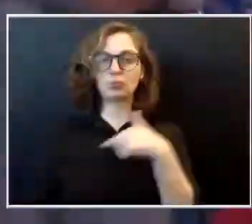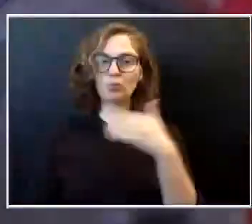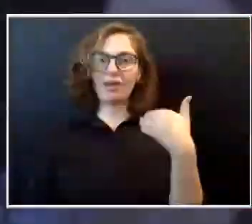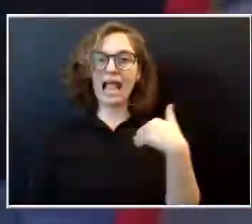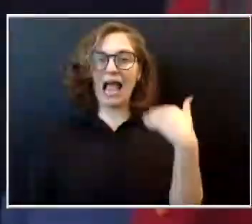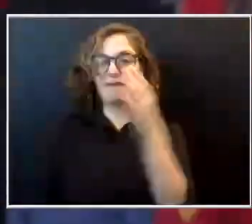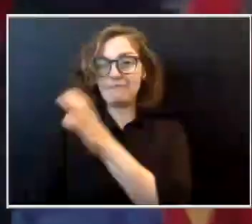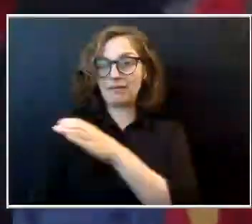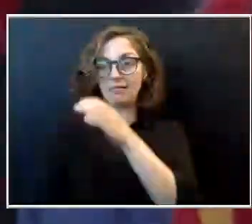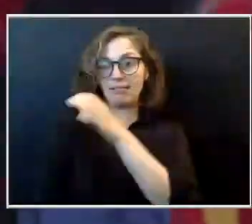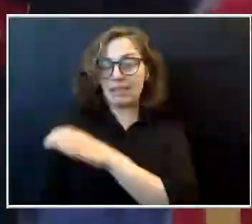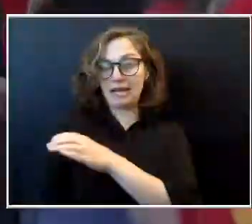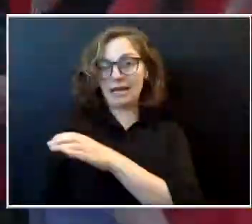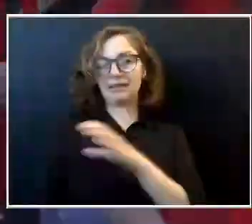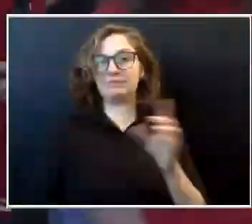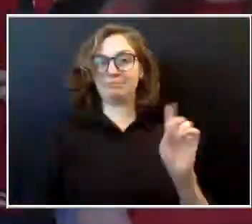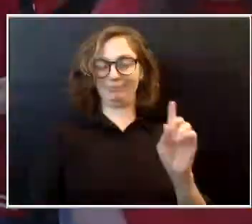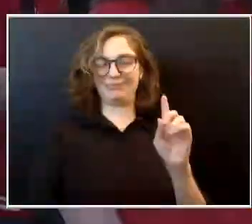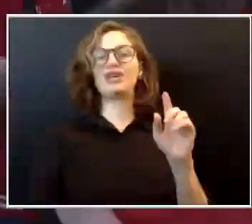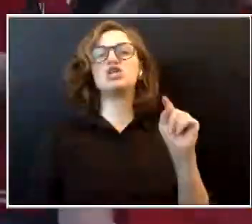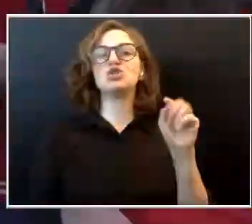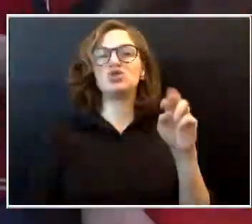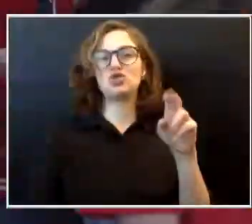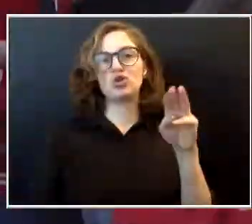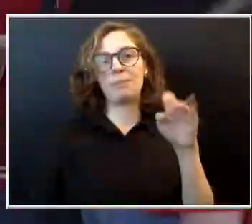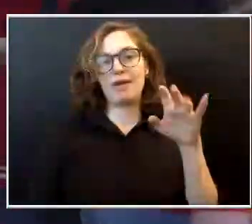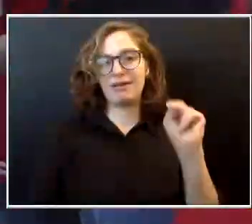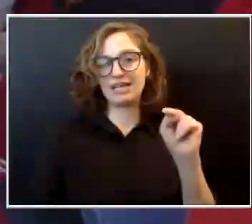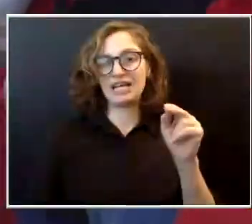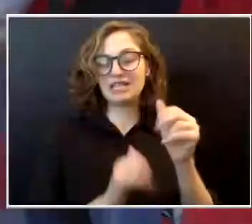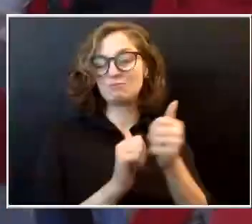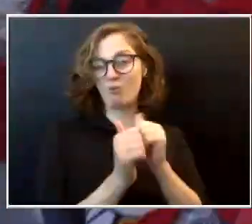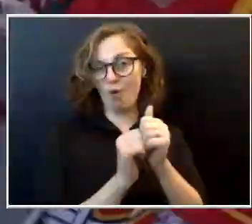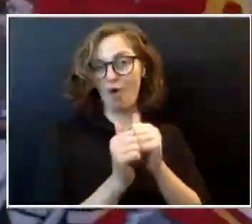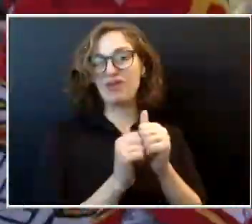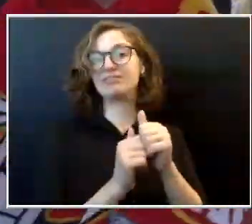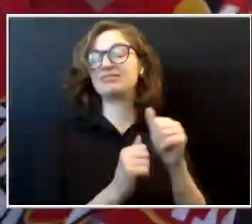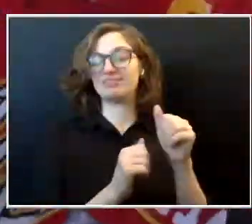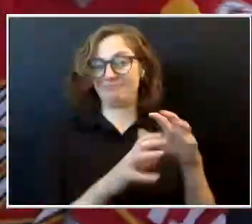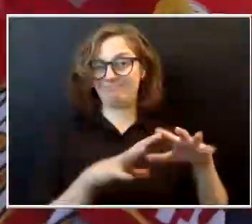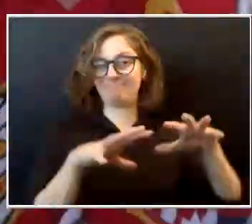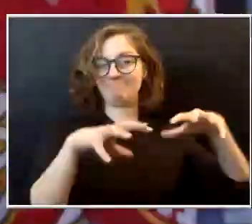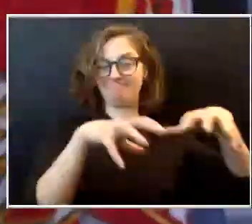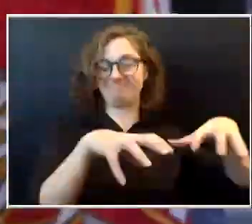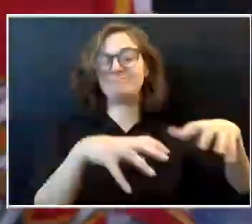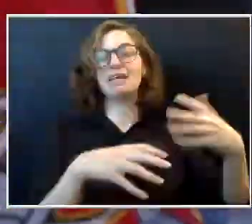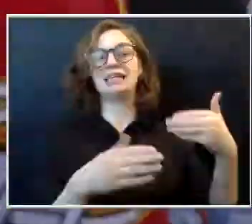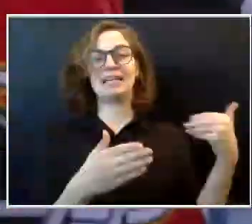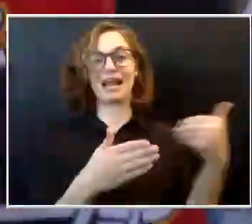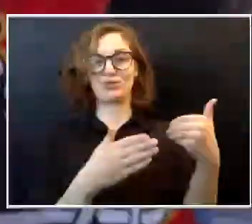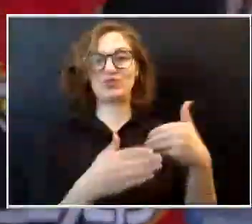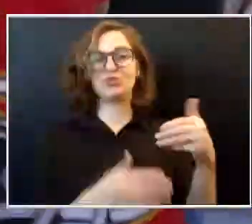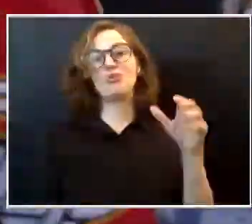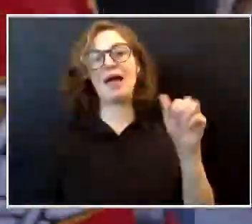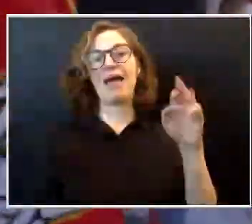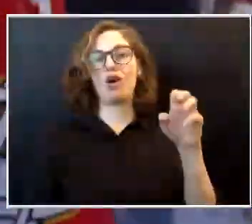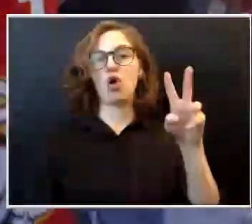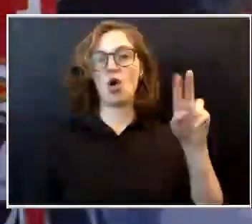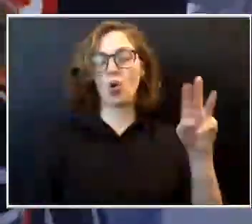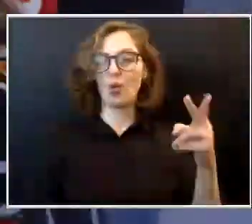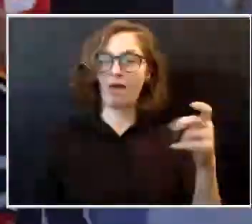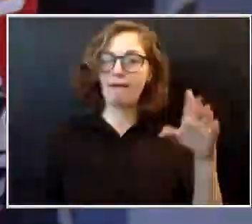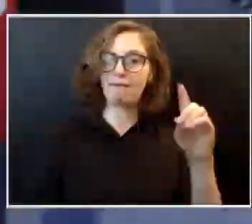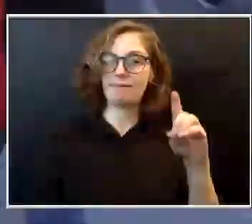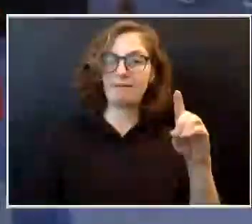Sports Complex, right next door to GEHA Field at Arrowhead Stadium, and that is where the players get their care, that is